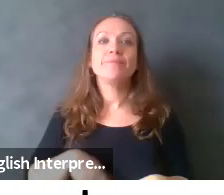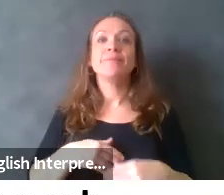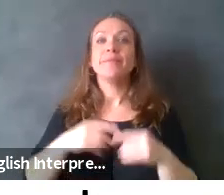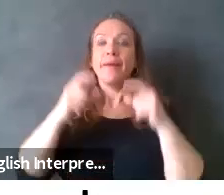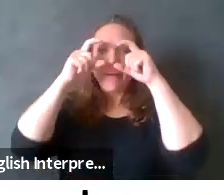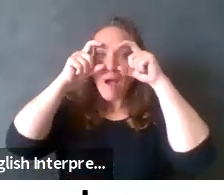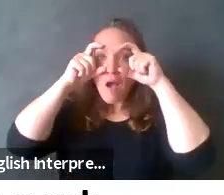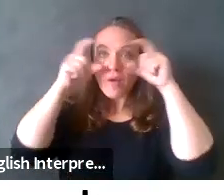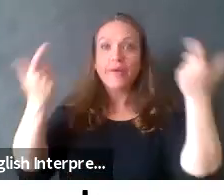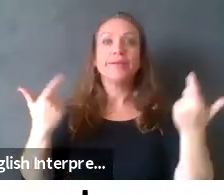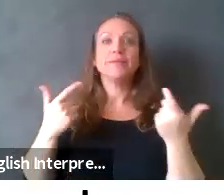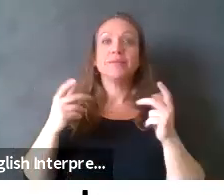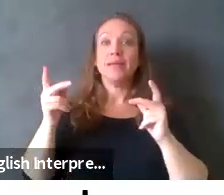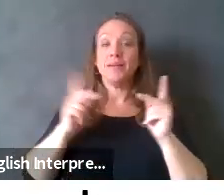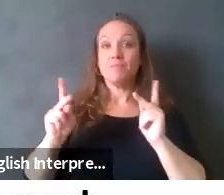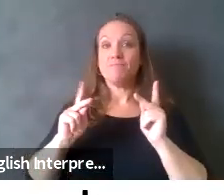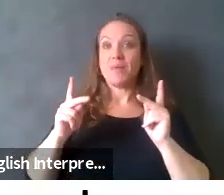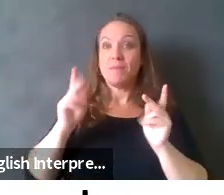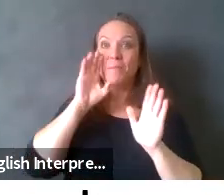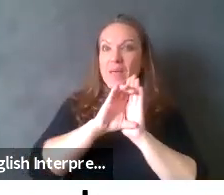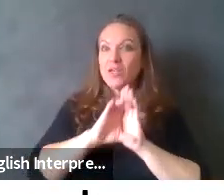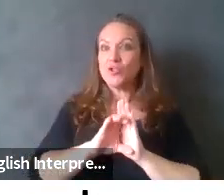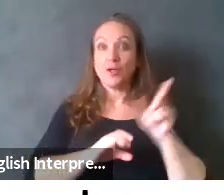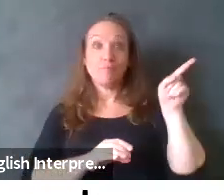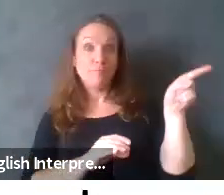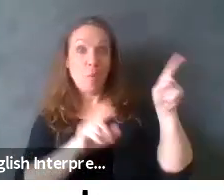meeting virtually, a gown,